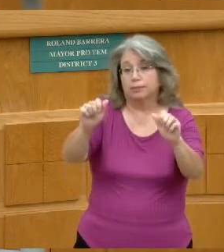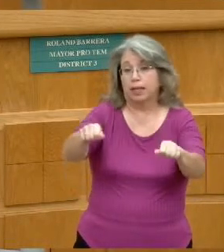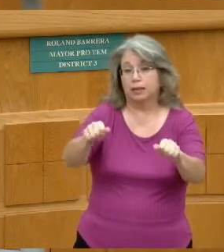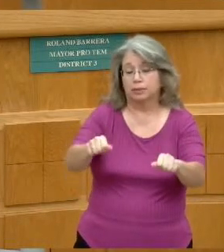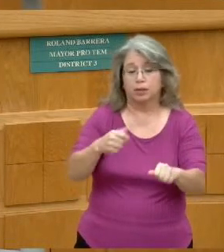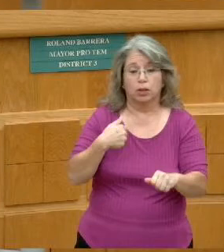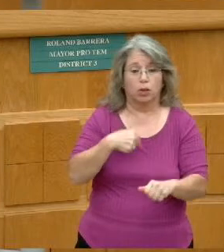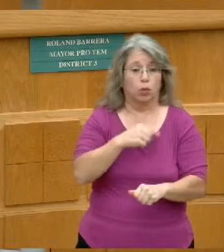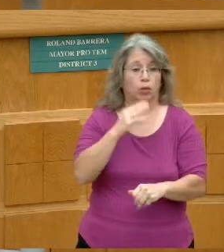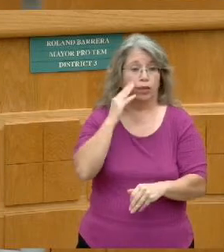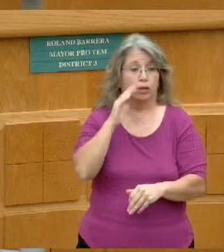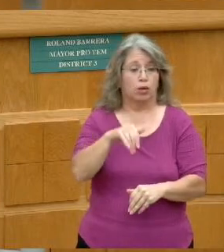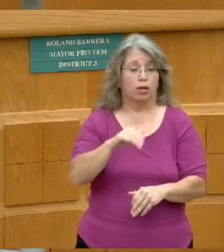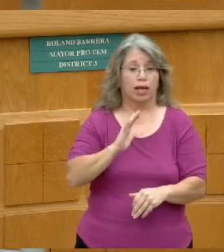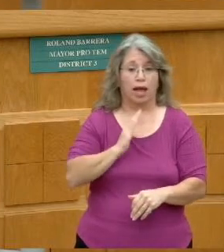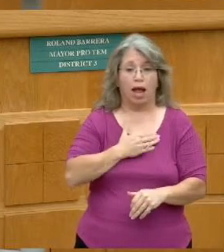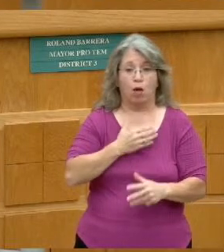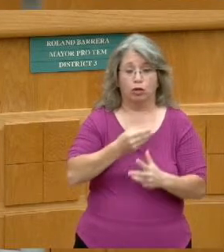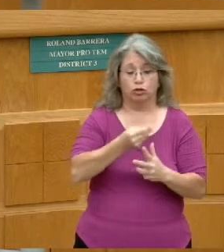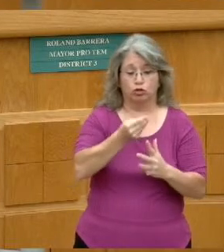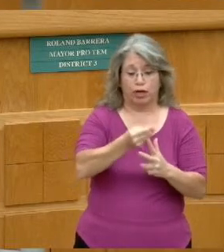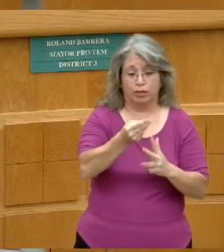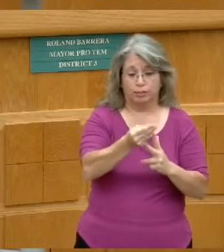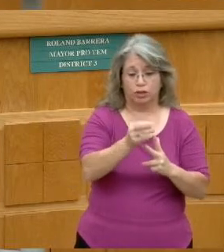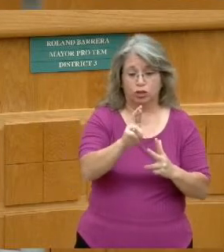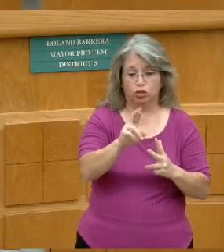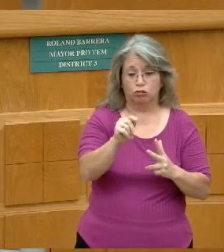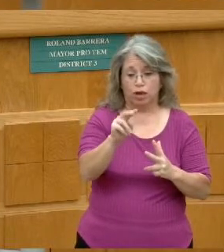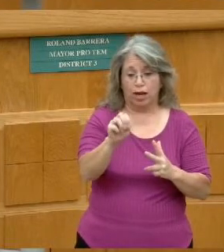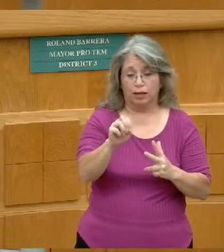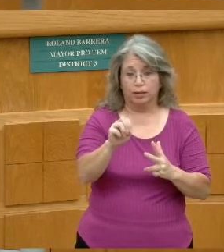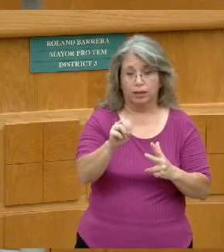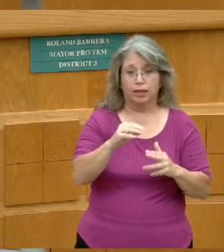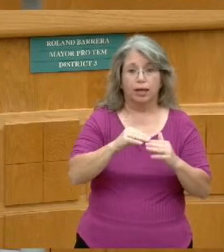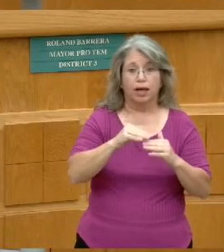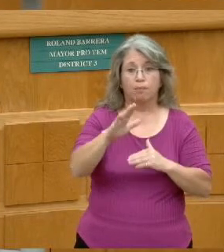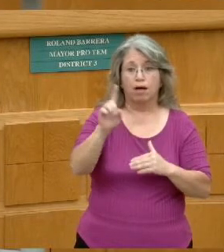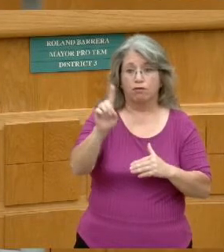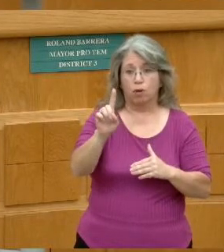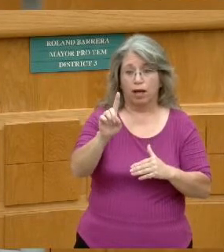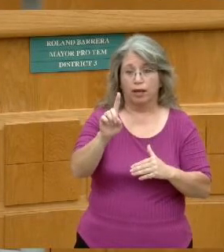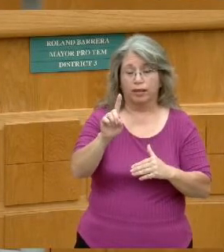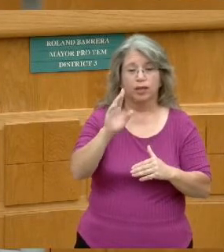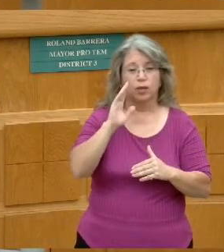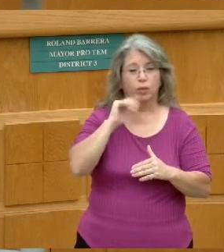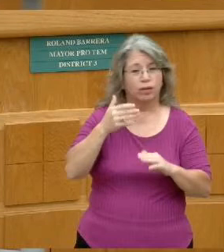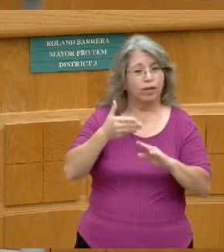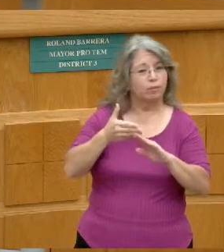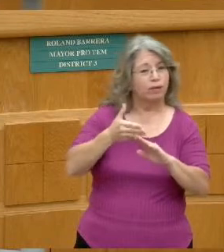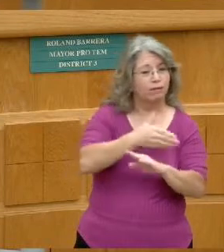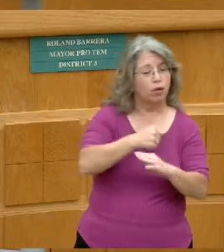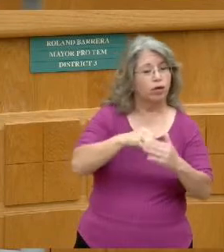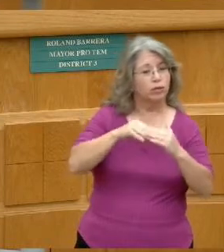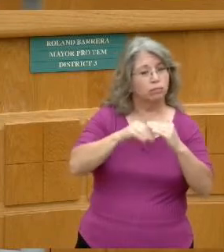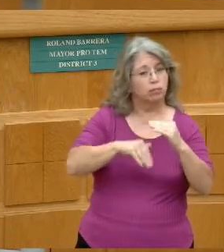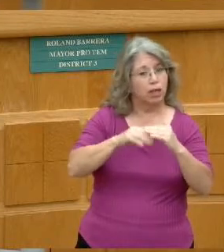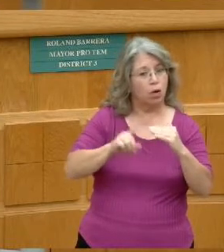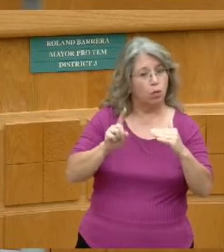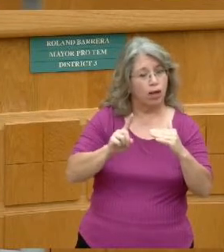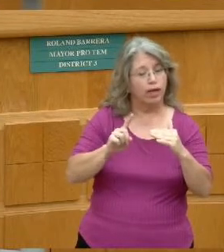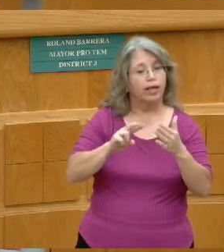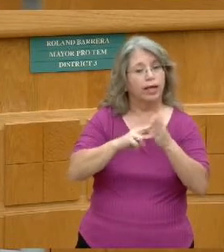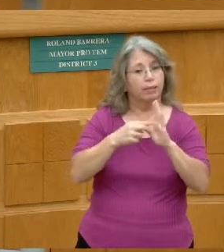rate right now is above 1. We know it was below 1 during the stay-at-home period at some point. What that means, we were